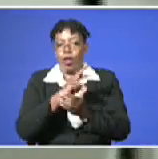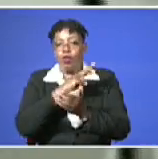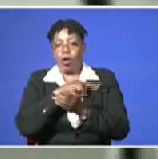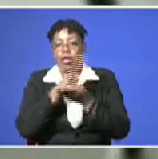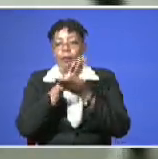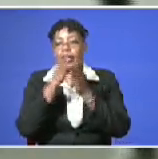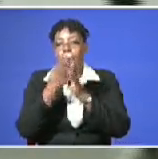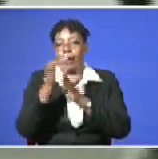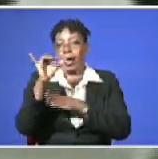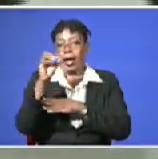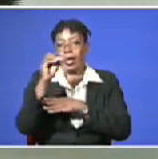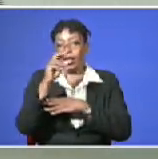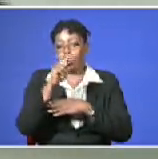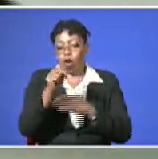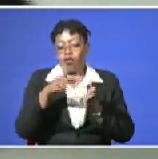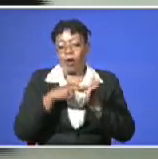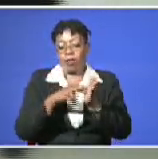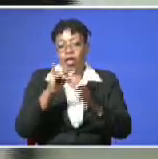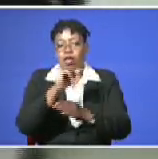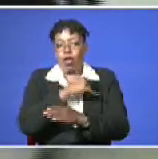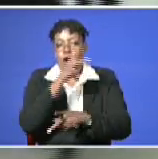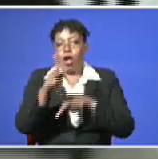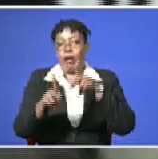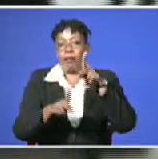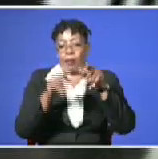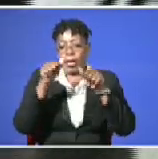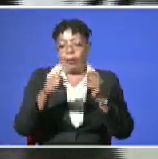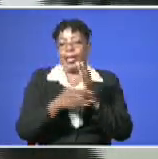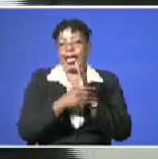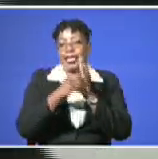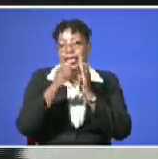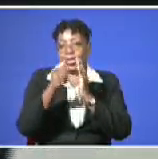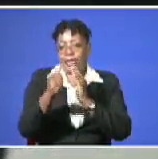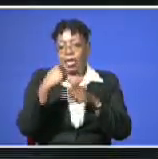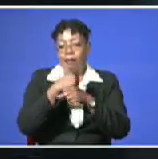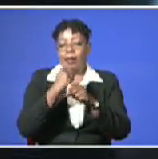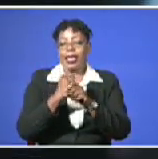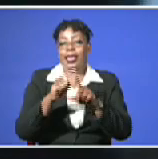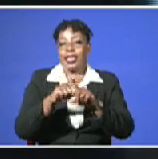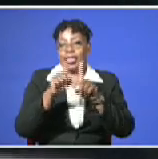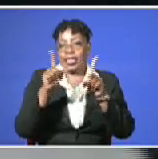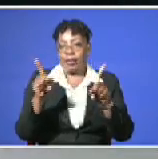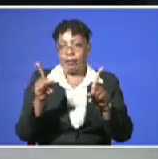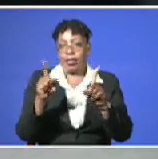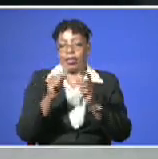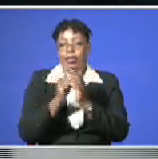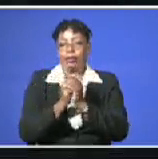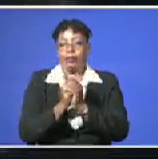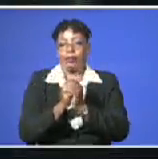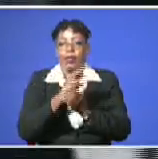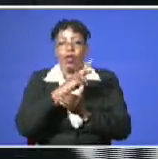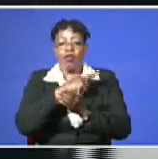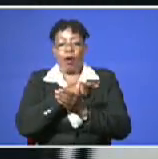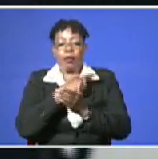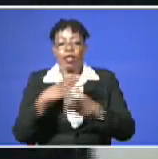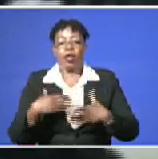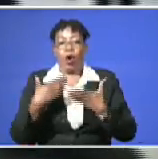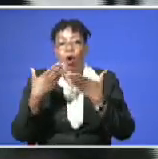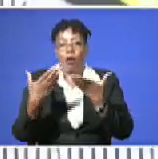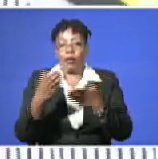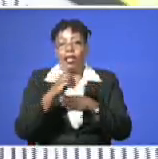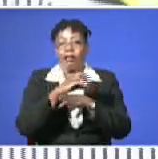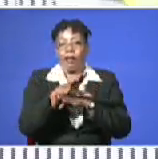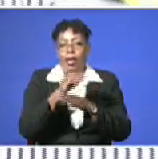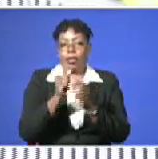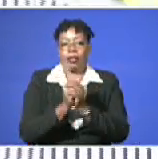become an icon, representing young people able and skilled at making a difference. In that role, Robinson offers this